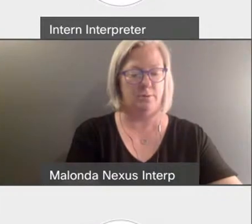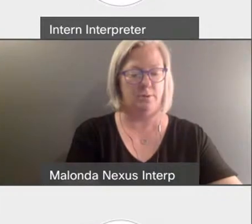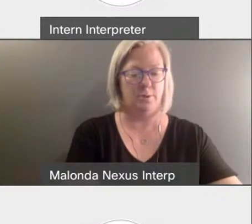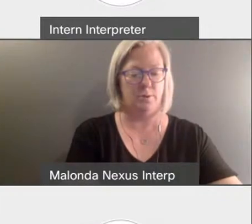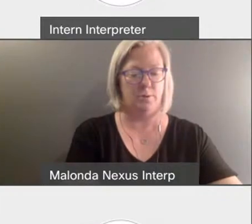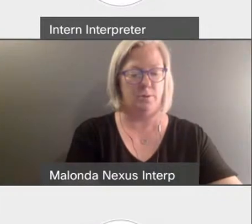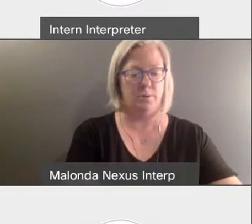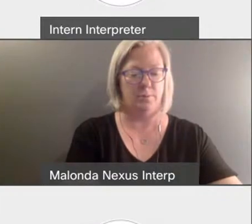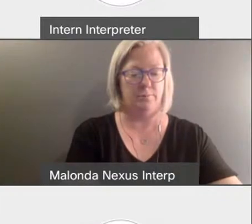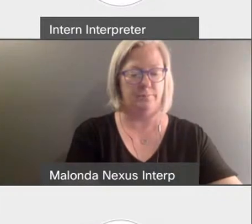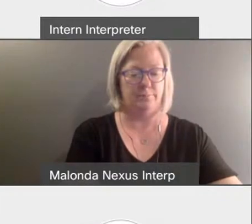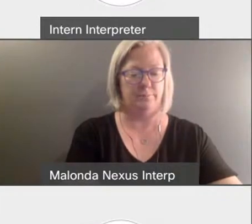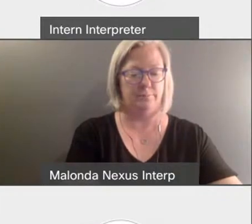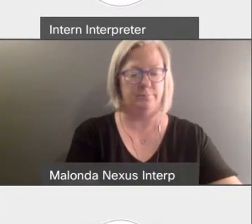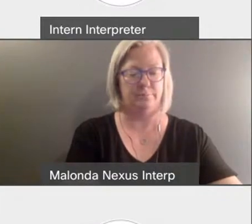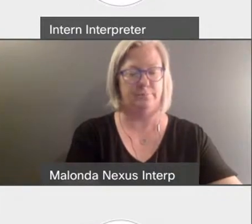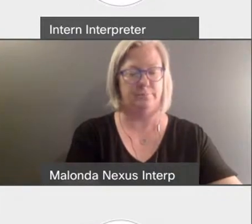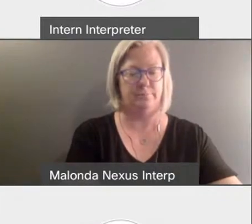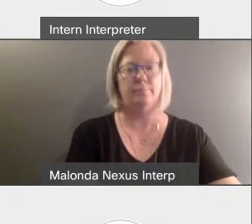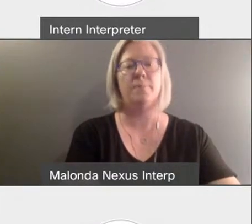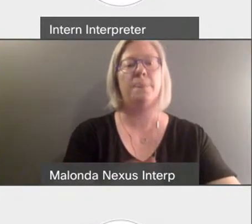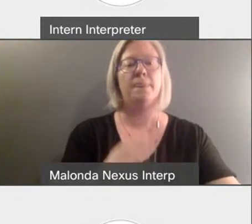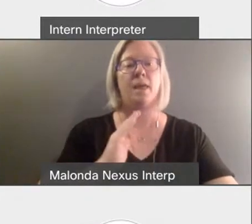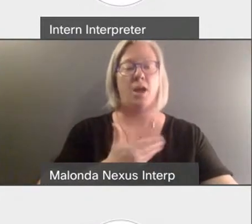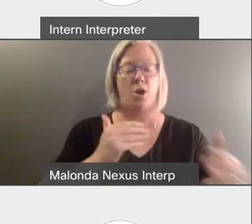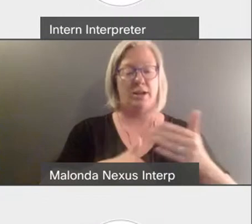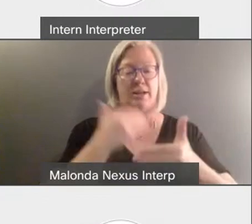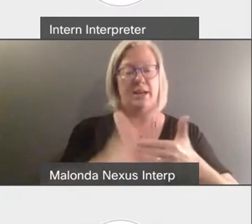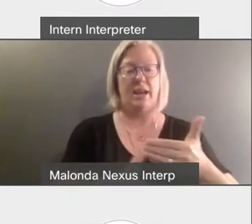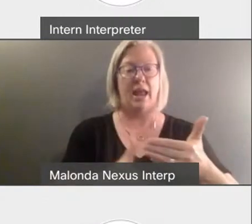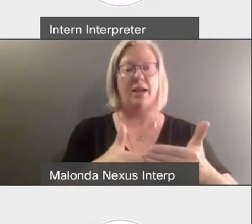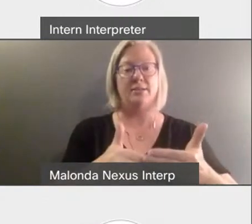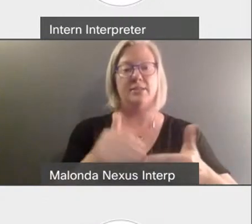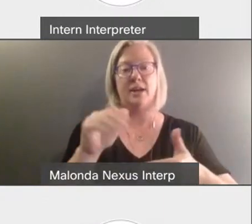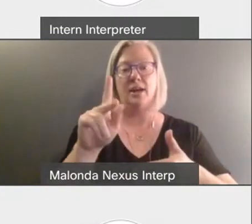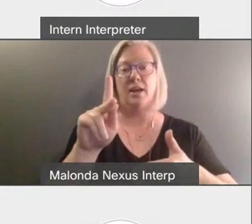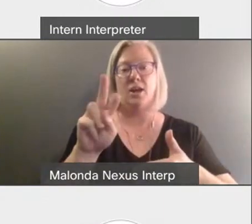Our next presenter will be Christina Ostmeier, Kansas Appleseed.